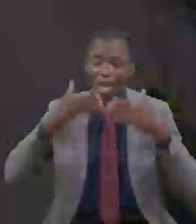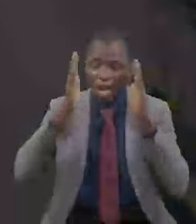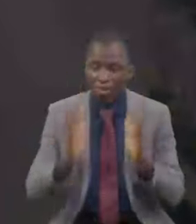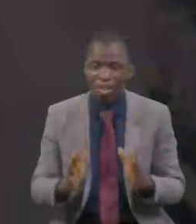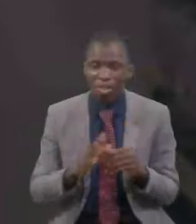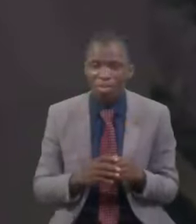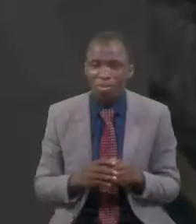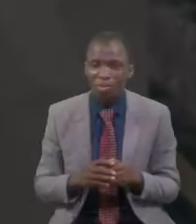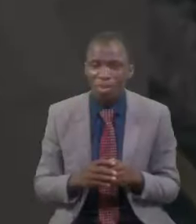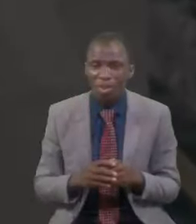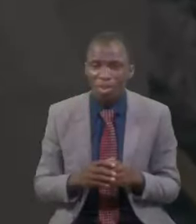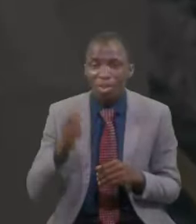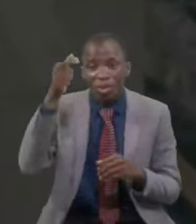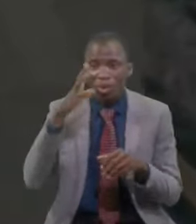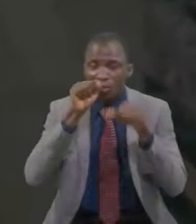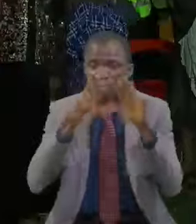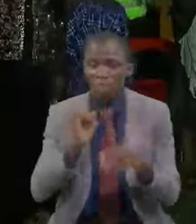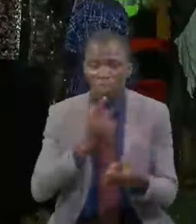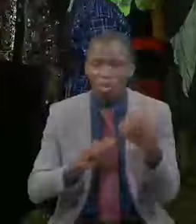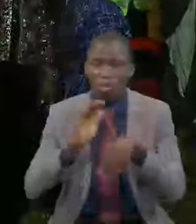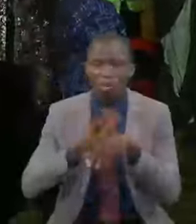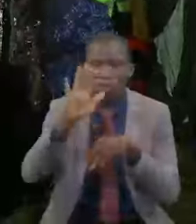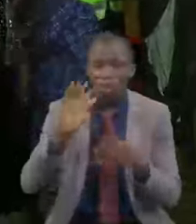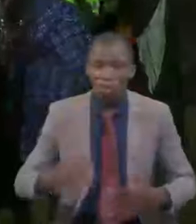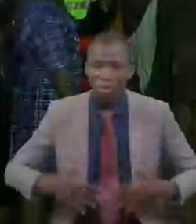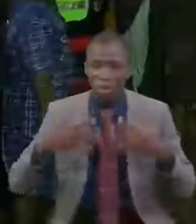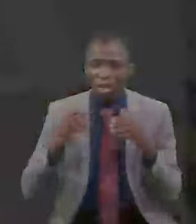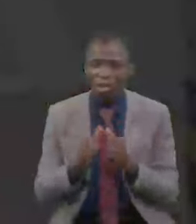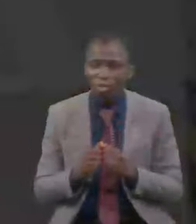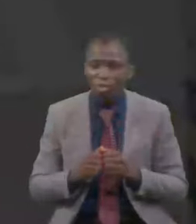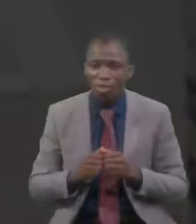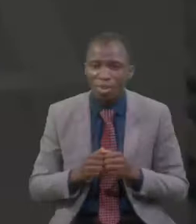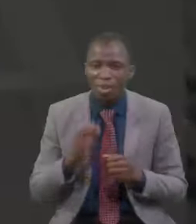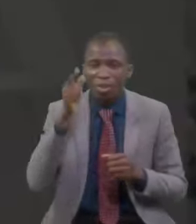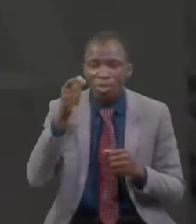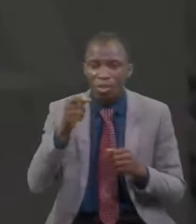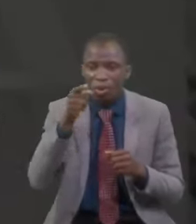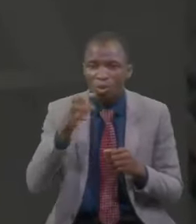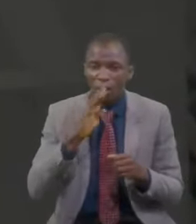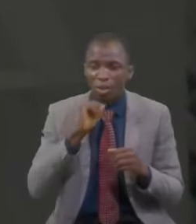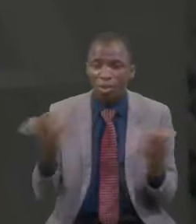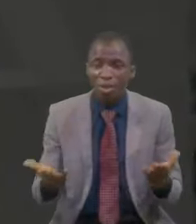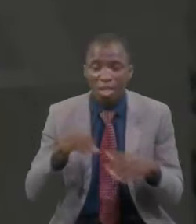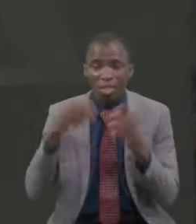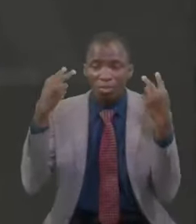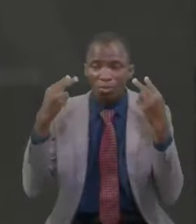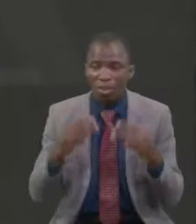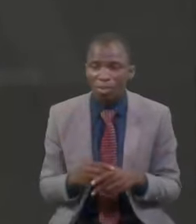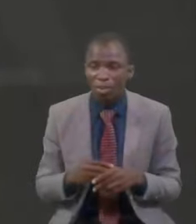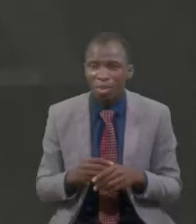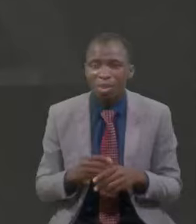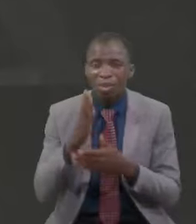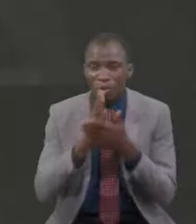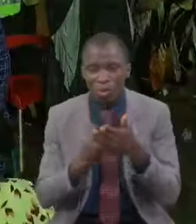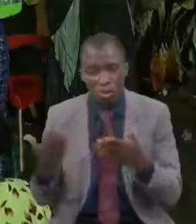God's blessing is coming upon your life. You are not here in vain. Something great